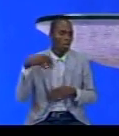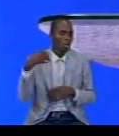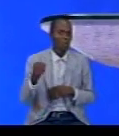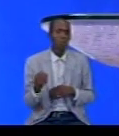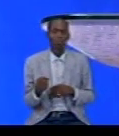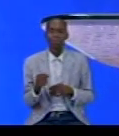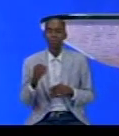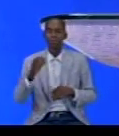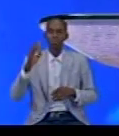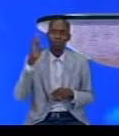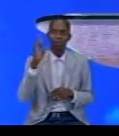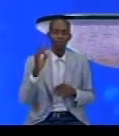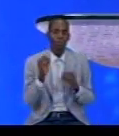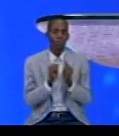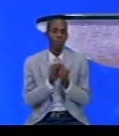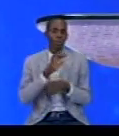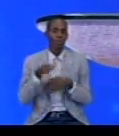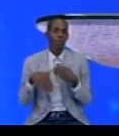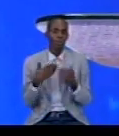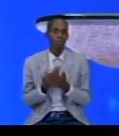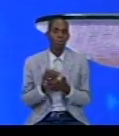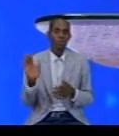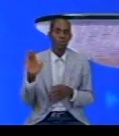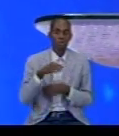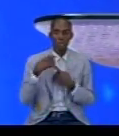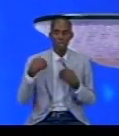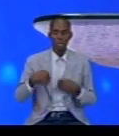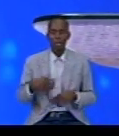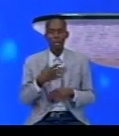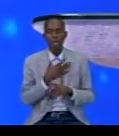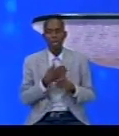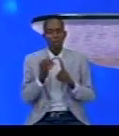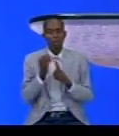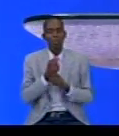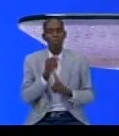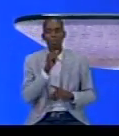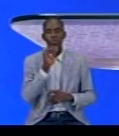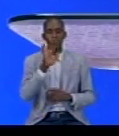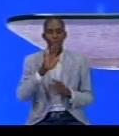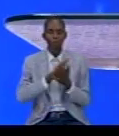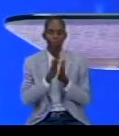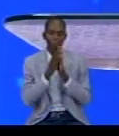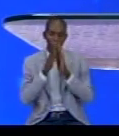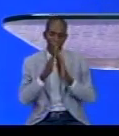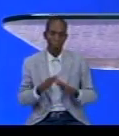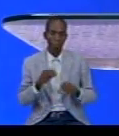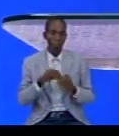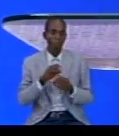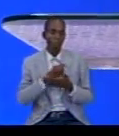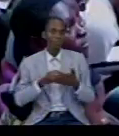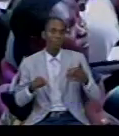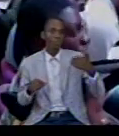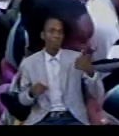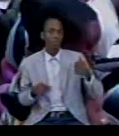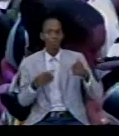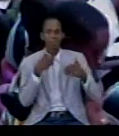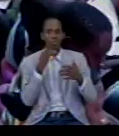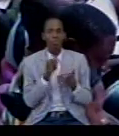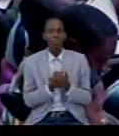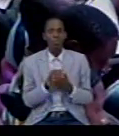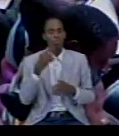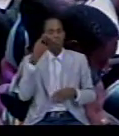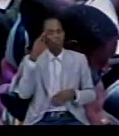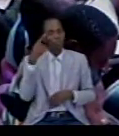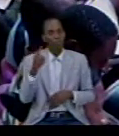from all your heart, and hold not thy peace. In verse 10, verse 10 says, for I